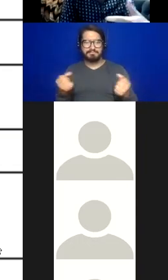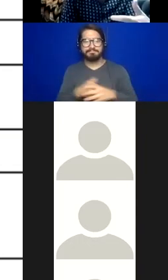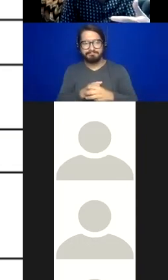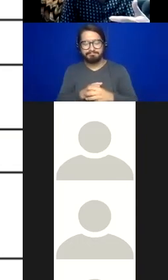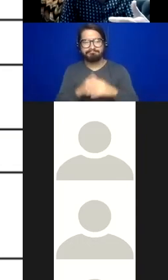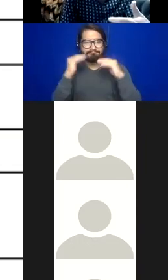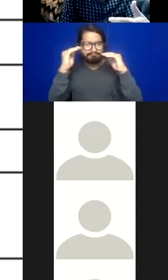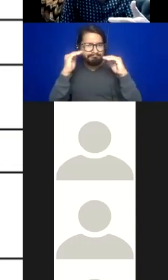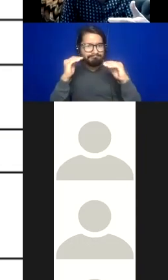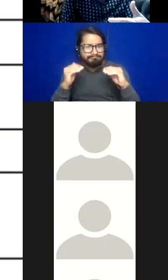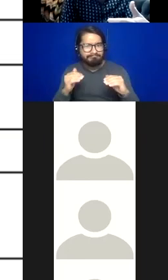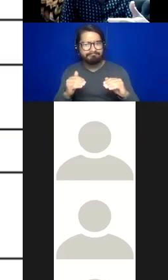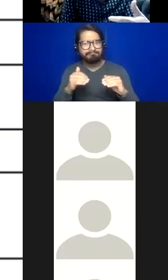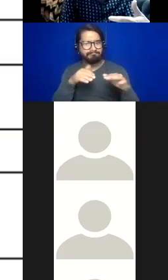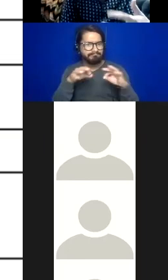that